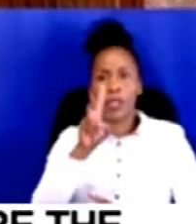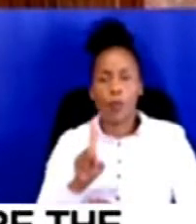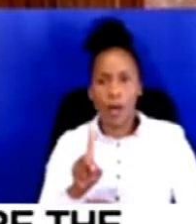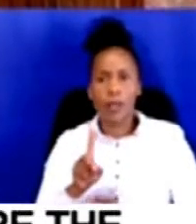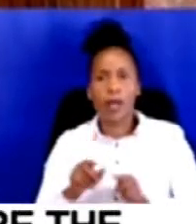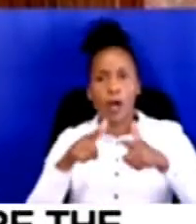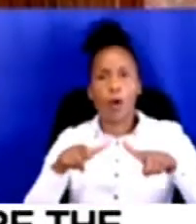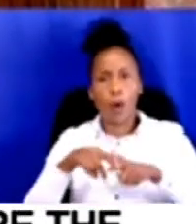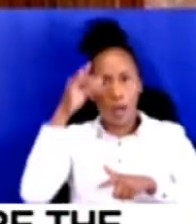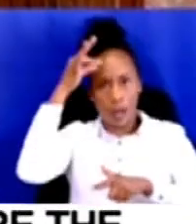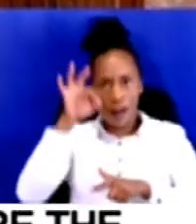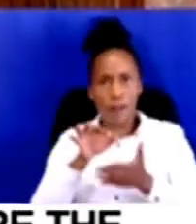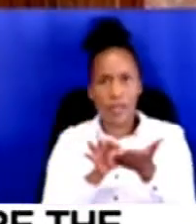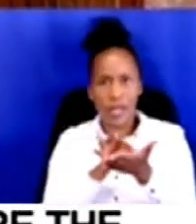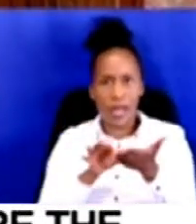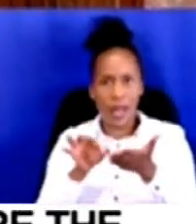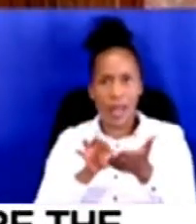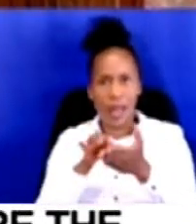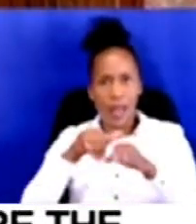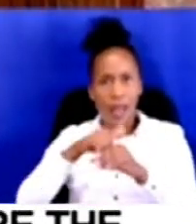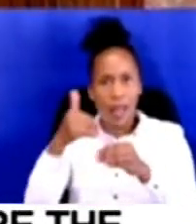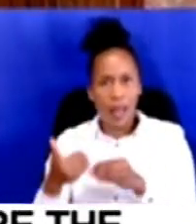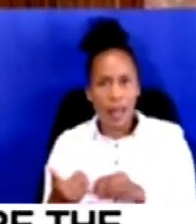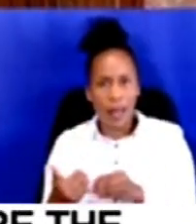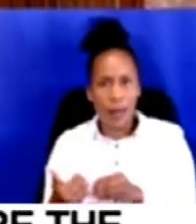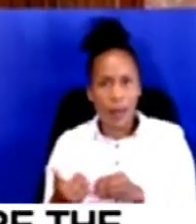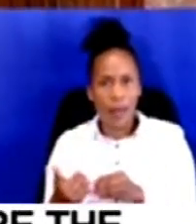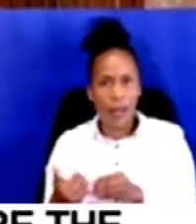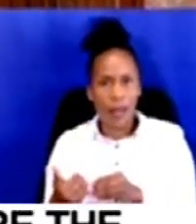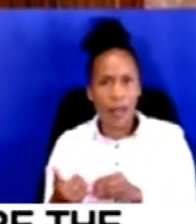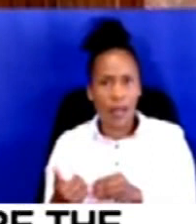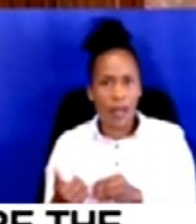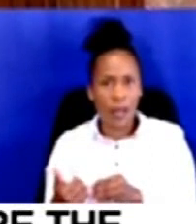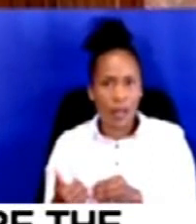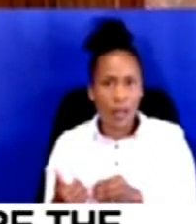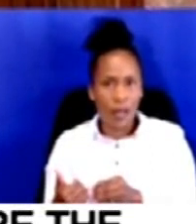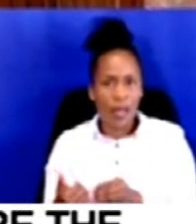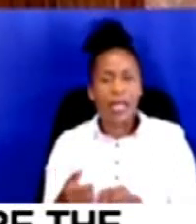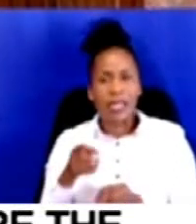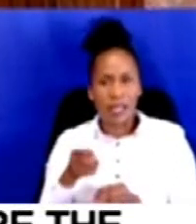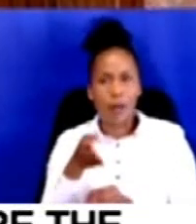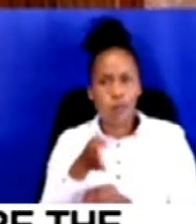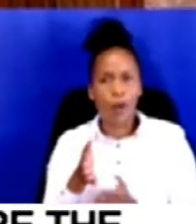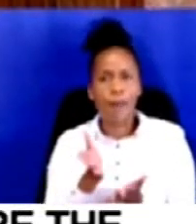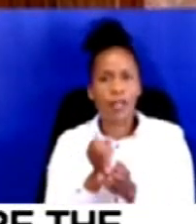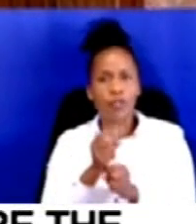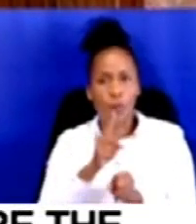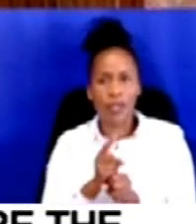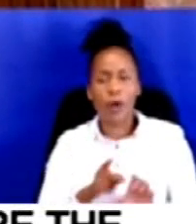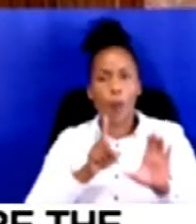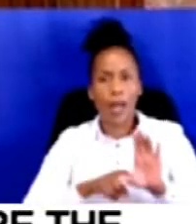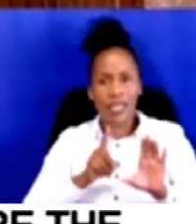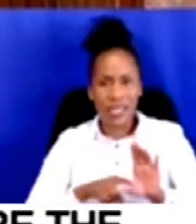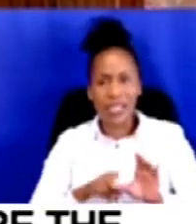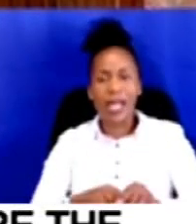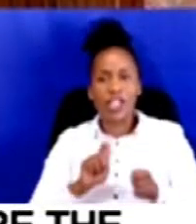government elections highlighted enormous work that we still have to do to ensure quality and dignified living conditions